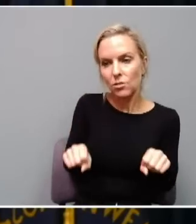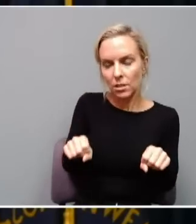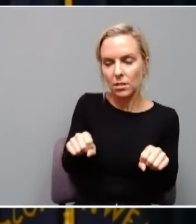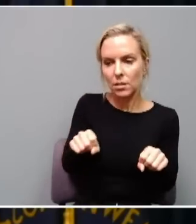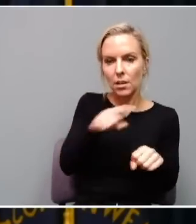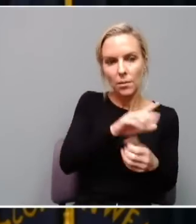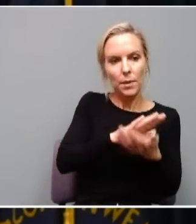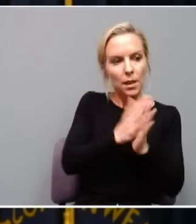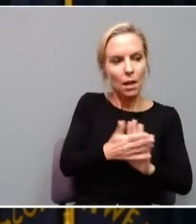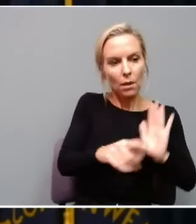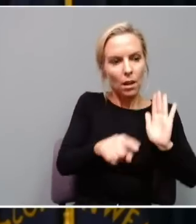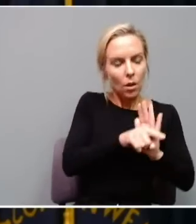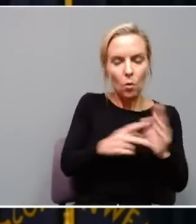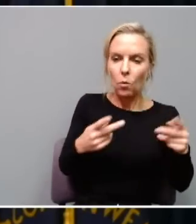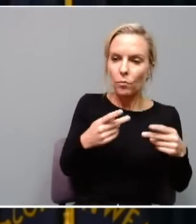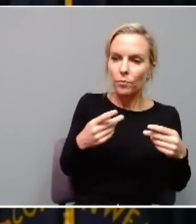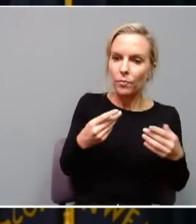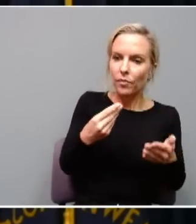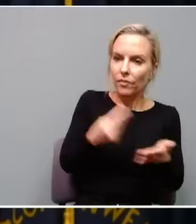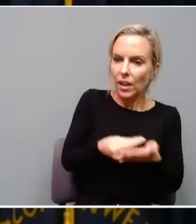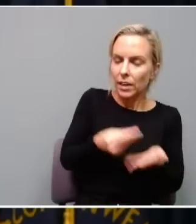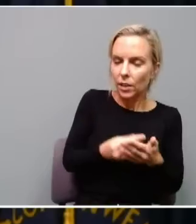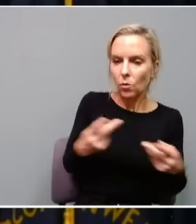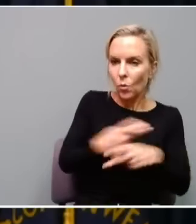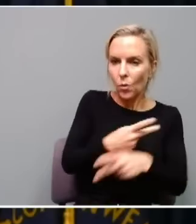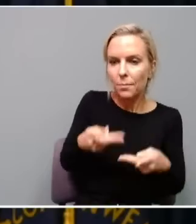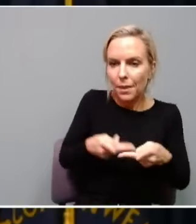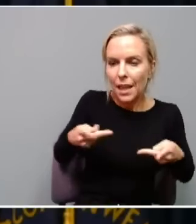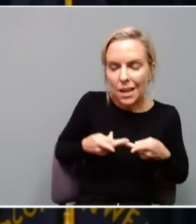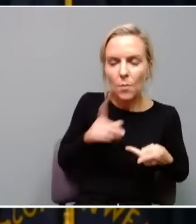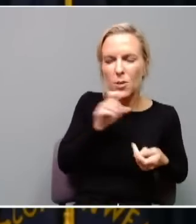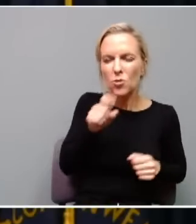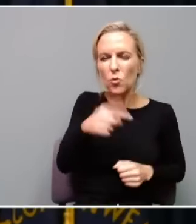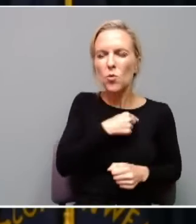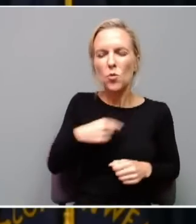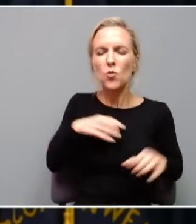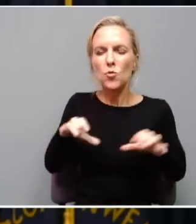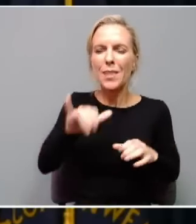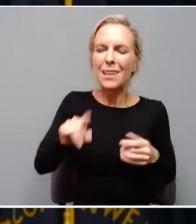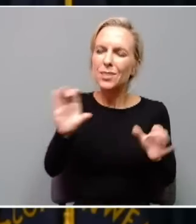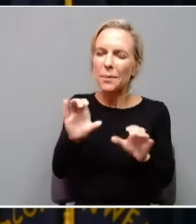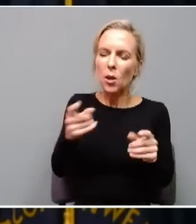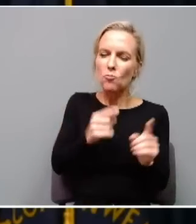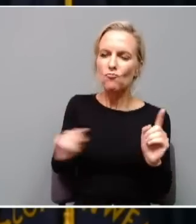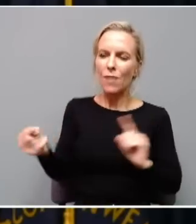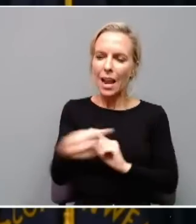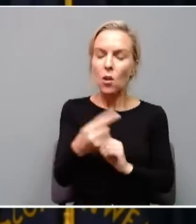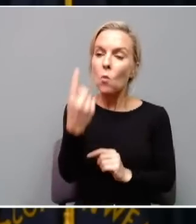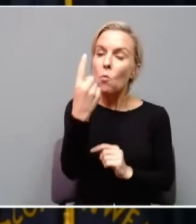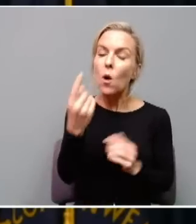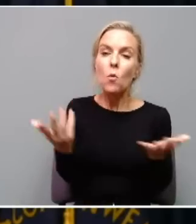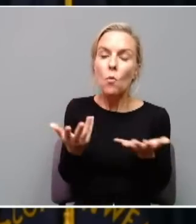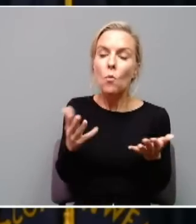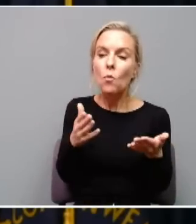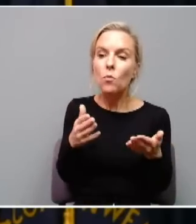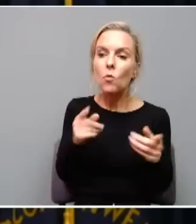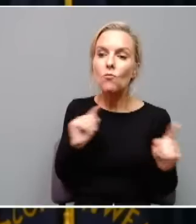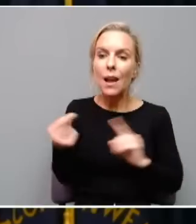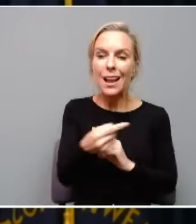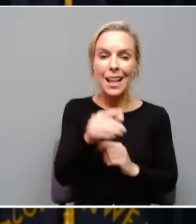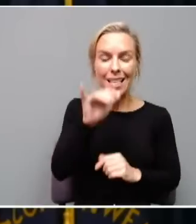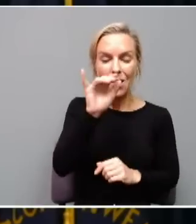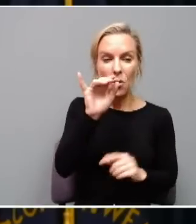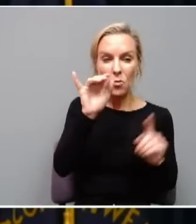We got to make sure that we don't do that. There may be a way around it, but here is one way around it. Those